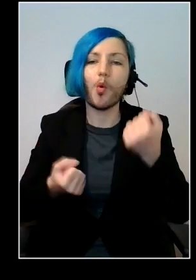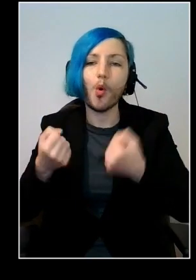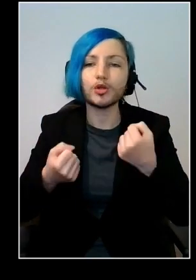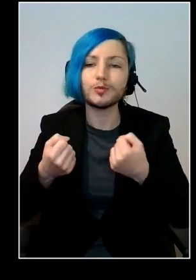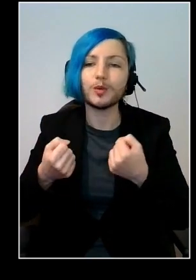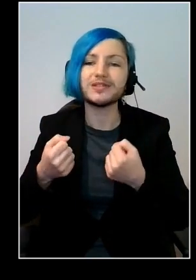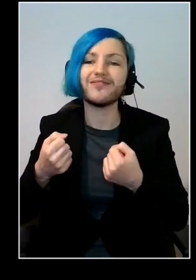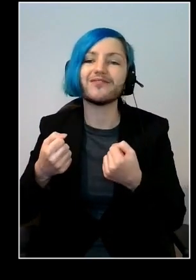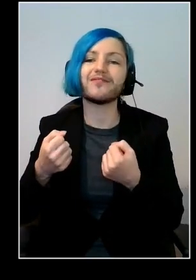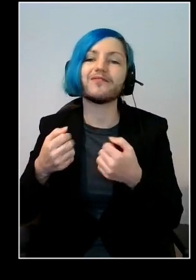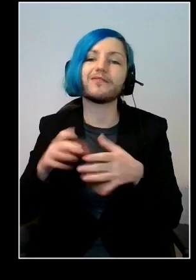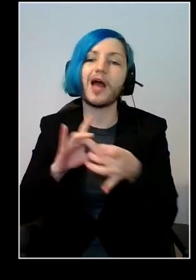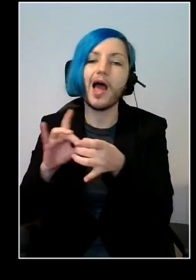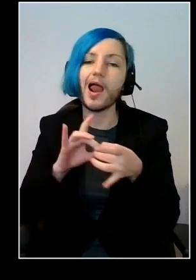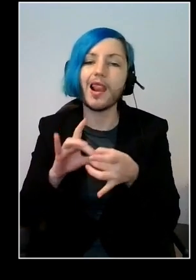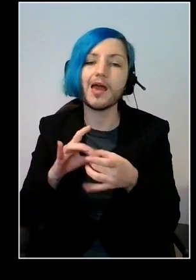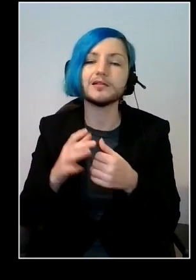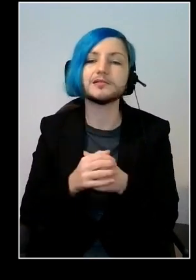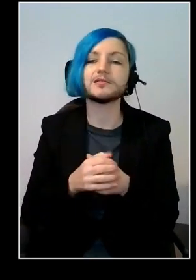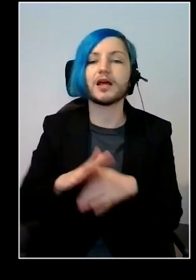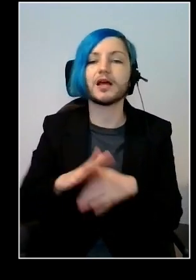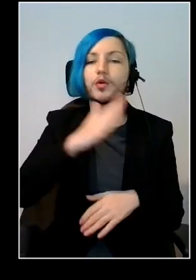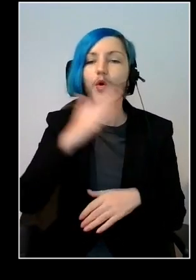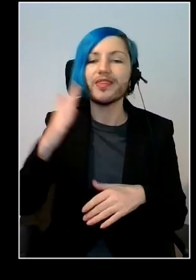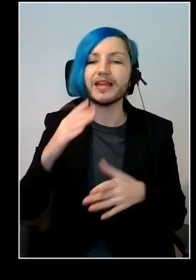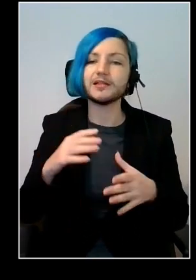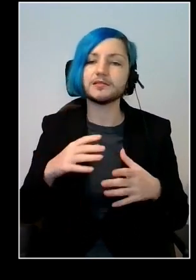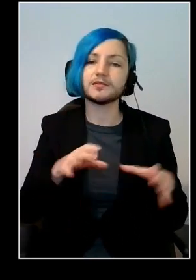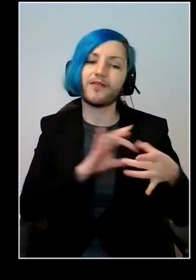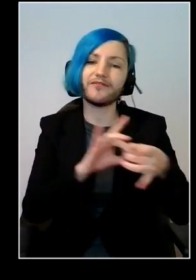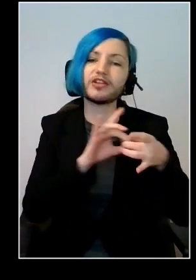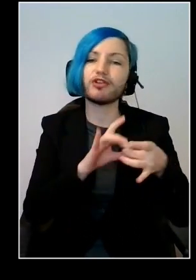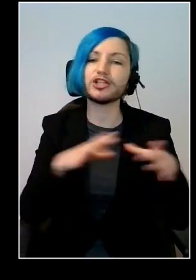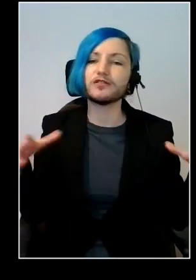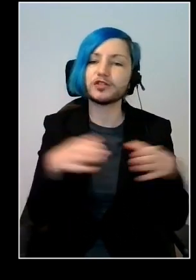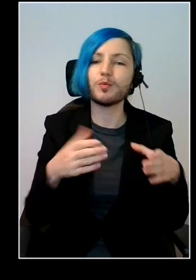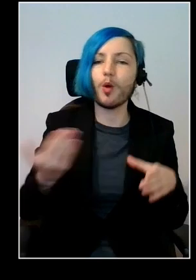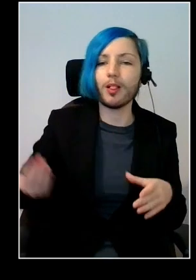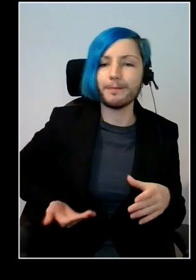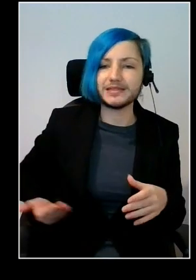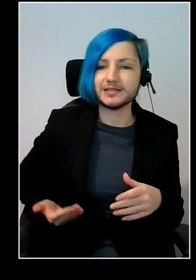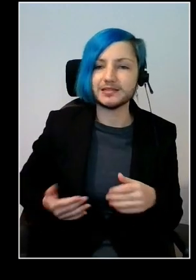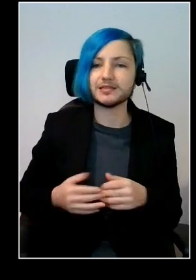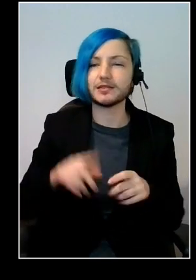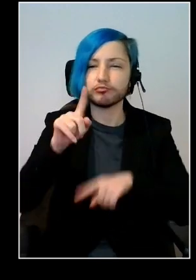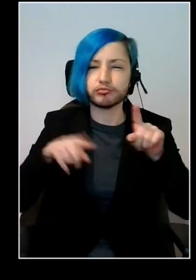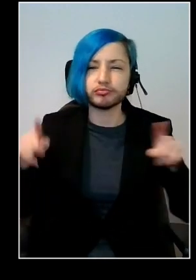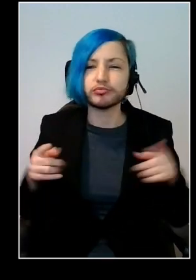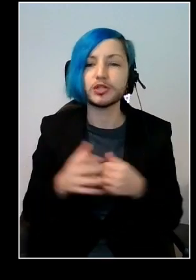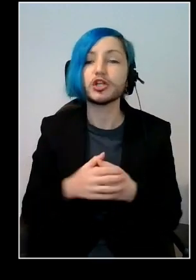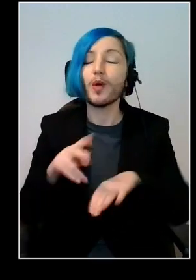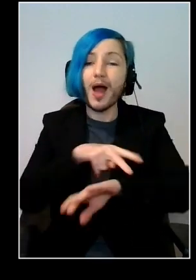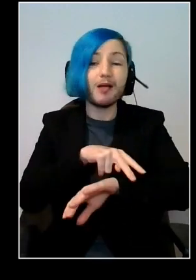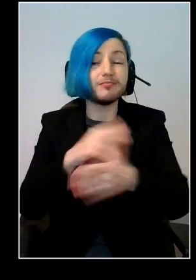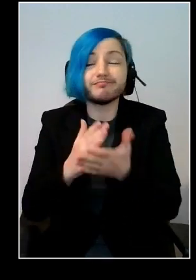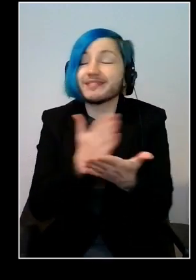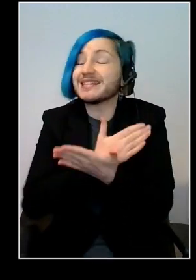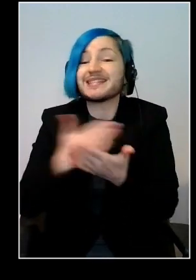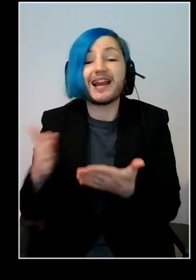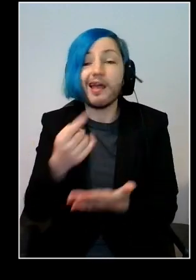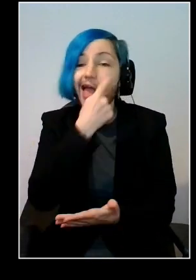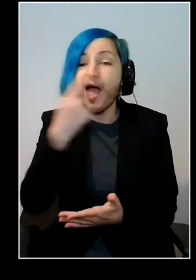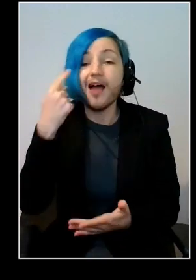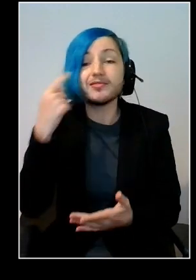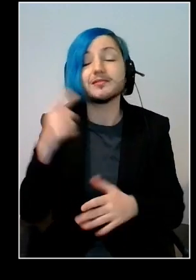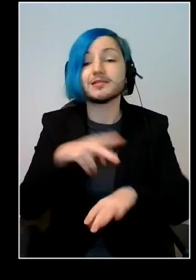important Federation of Small Business. Our message is clear: apprenticeships work for both the business and the